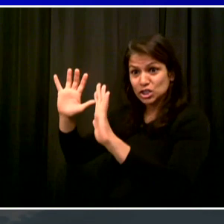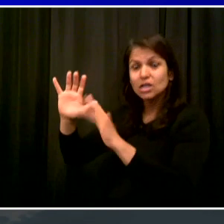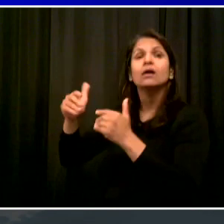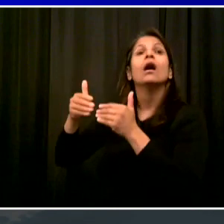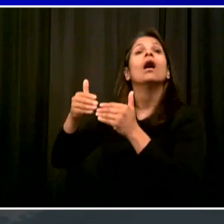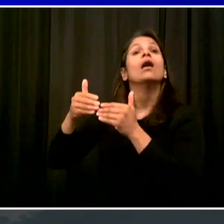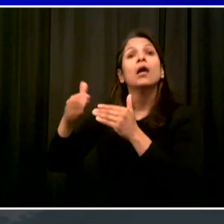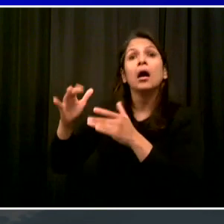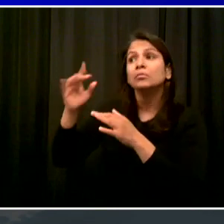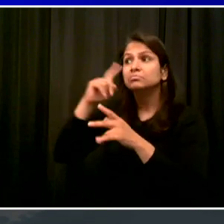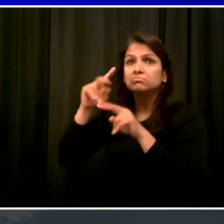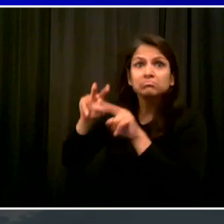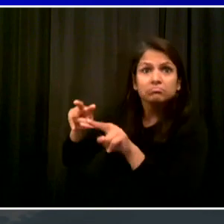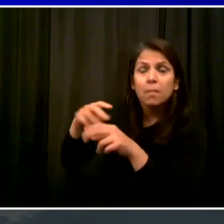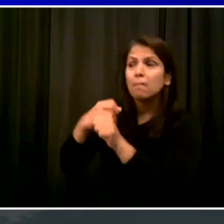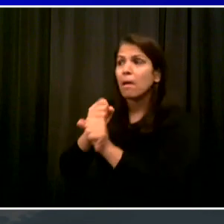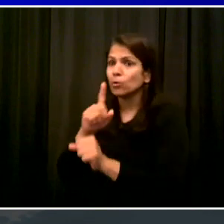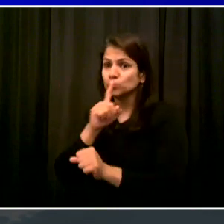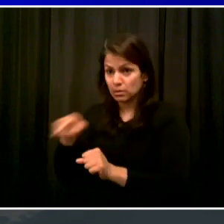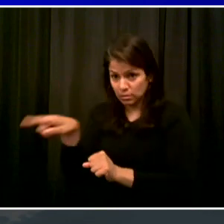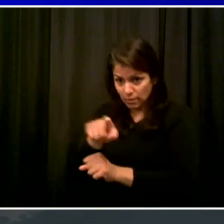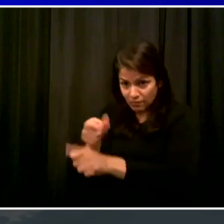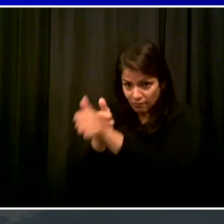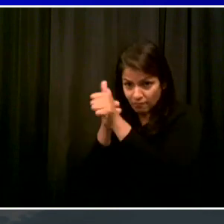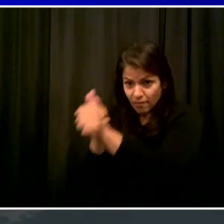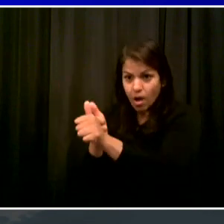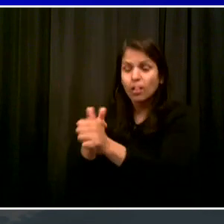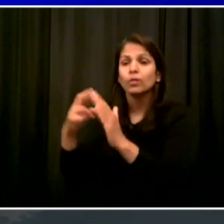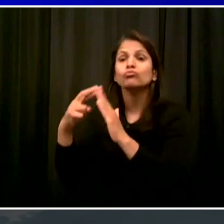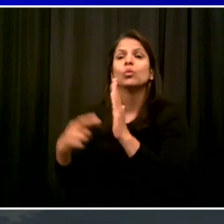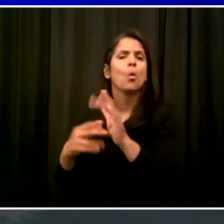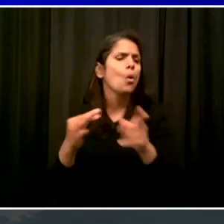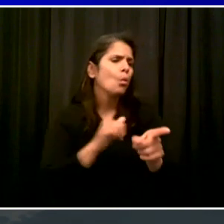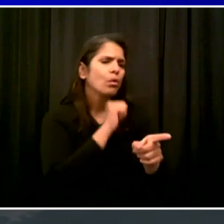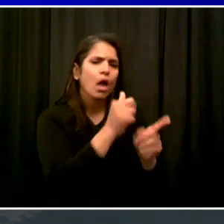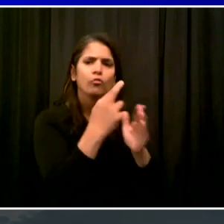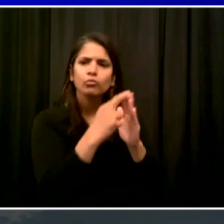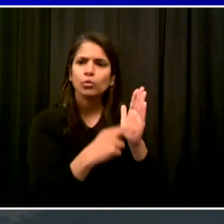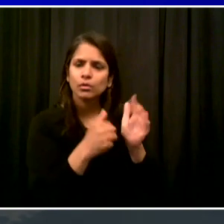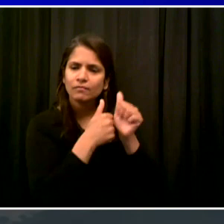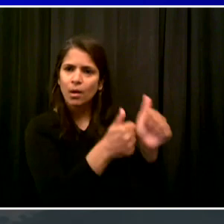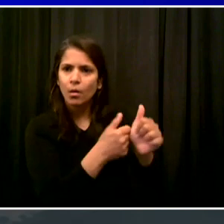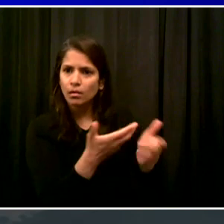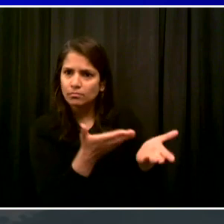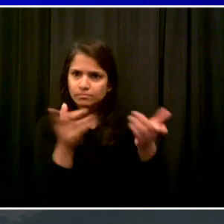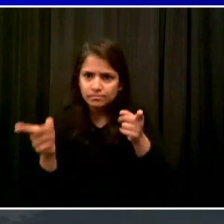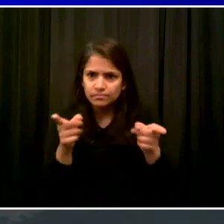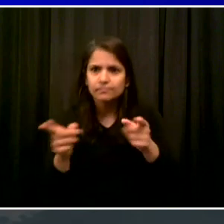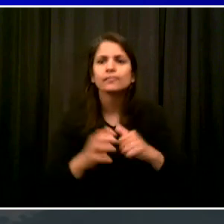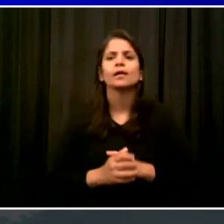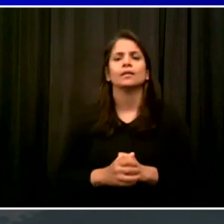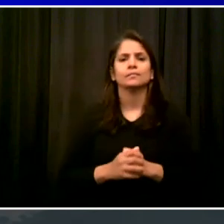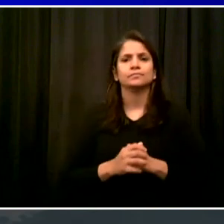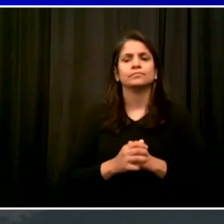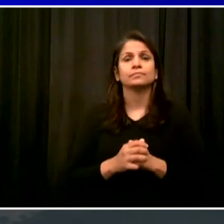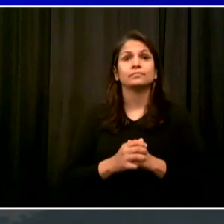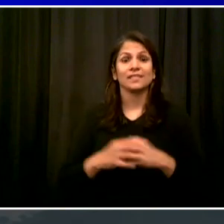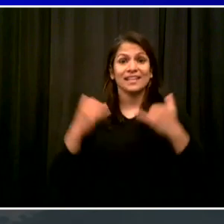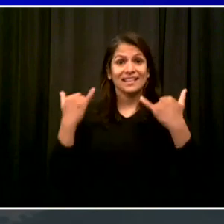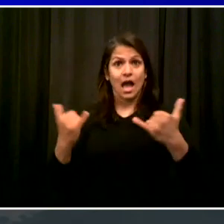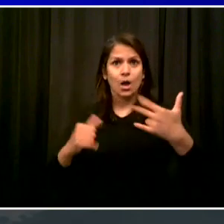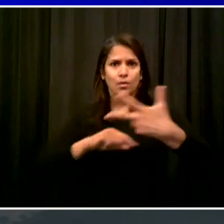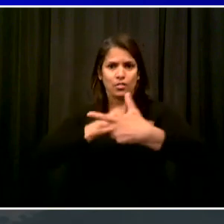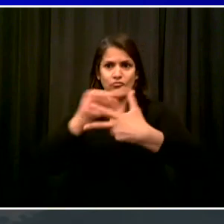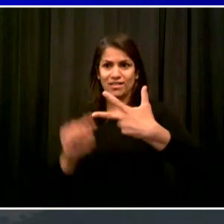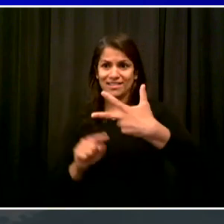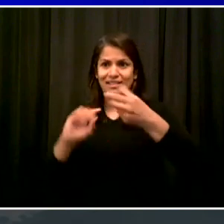Let's now talk about our thresholds. And in general, the news is good, but this is going to